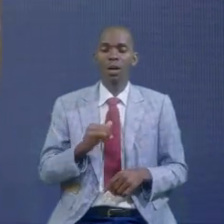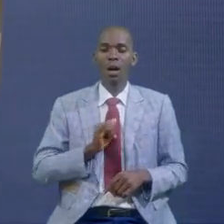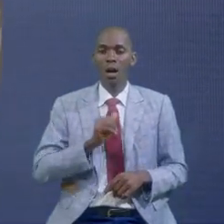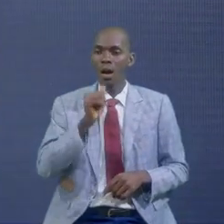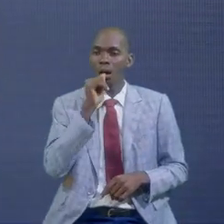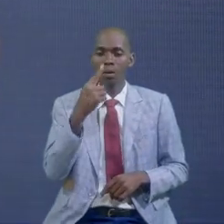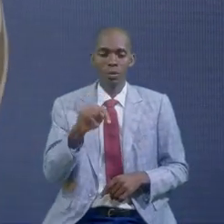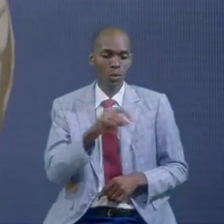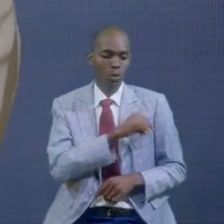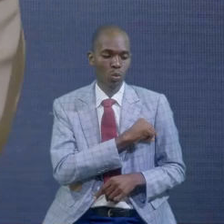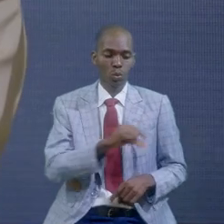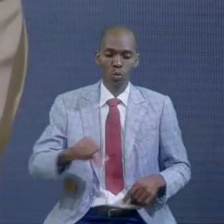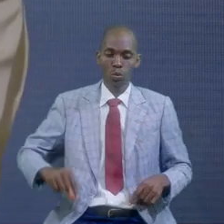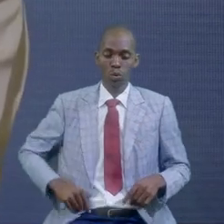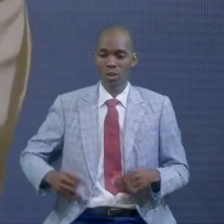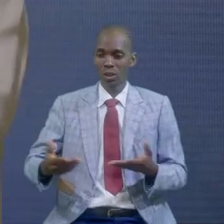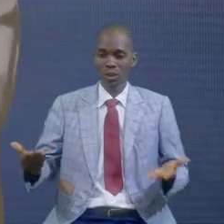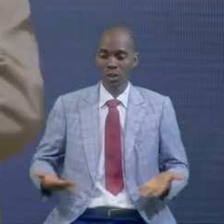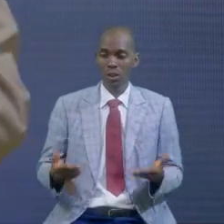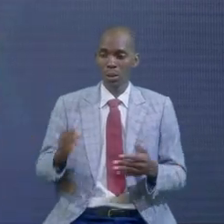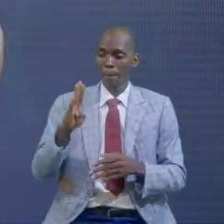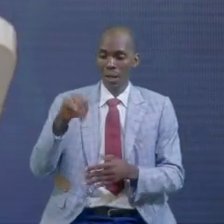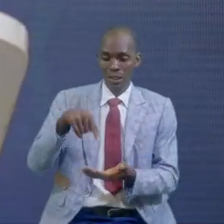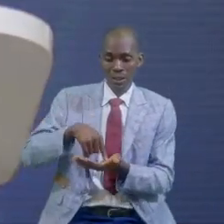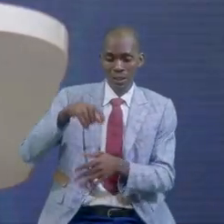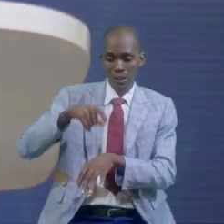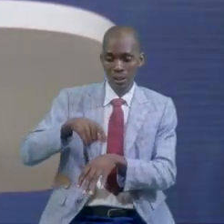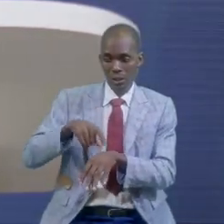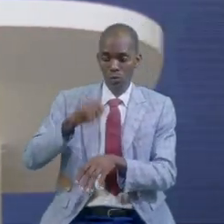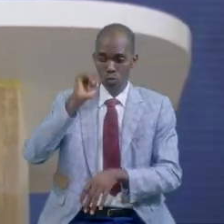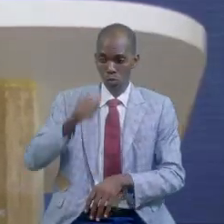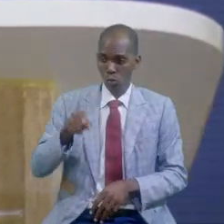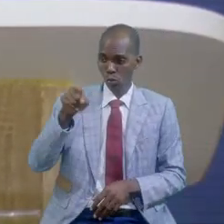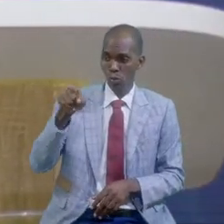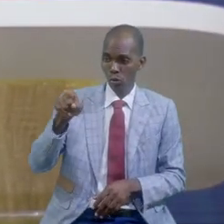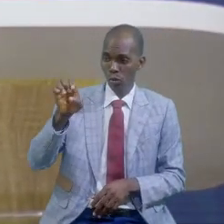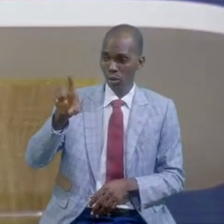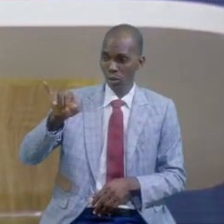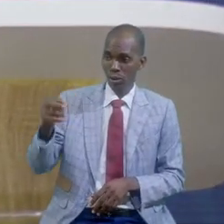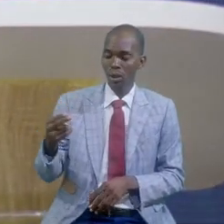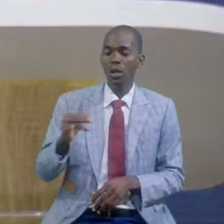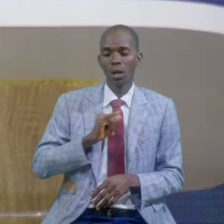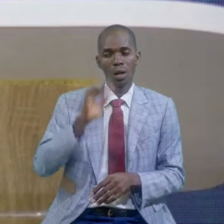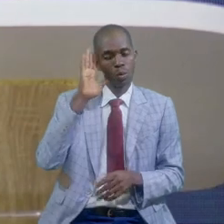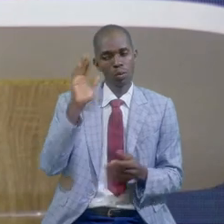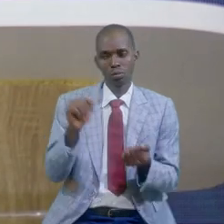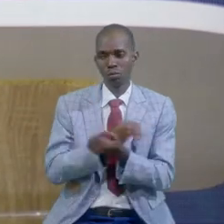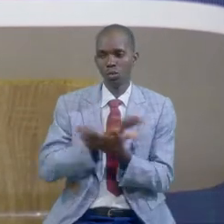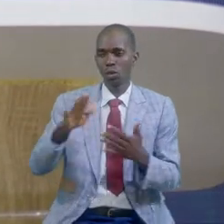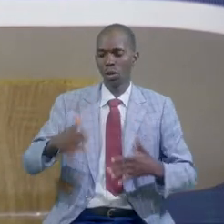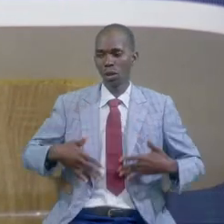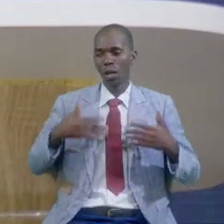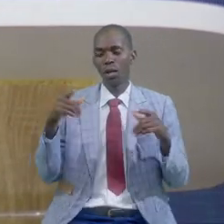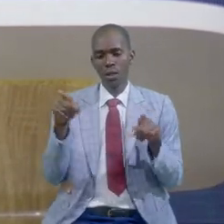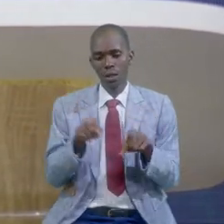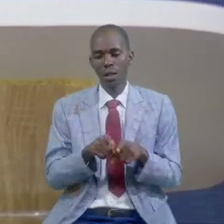By this time tomorrow, I'll make your life like one of those prophets of